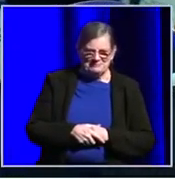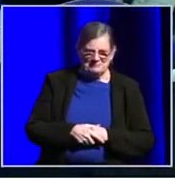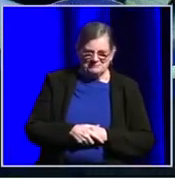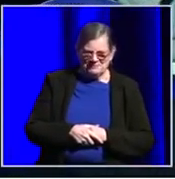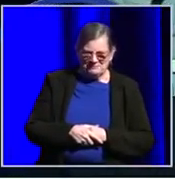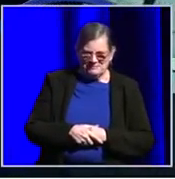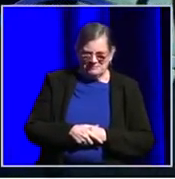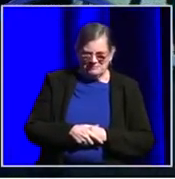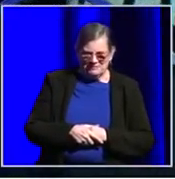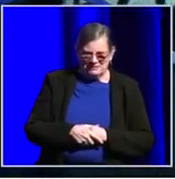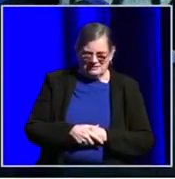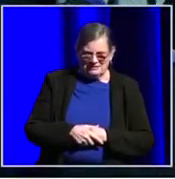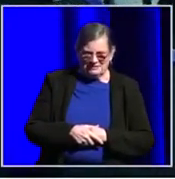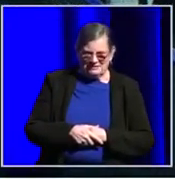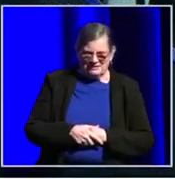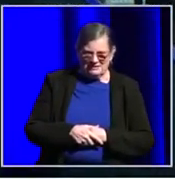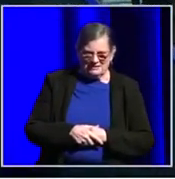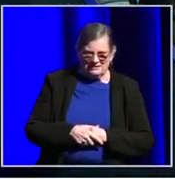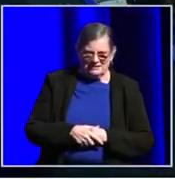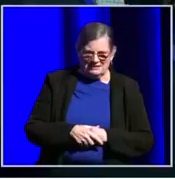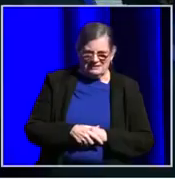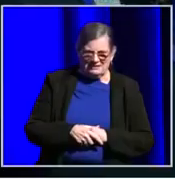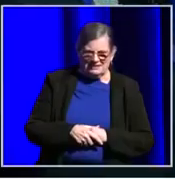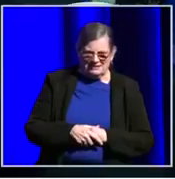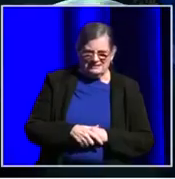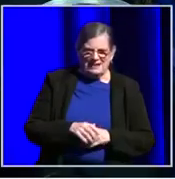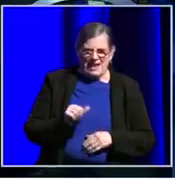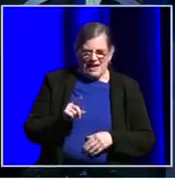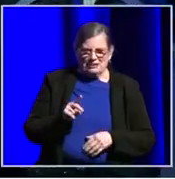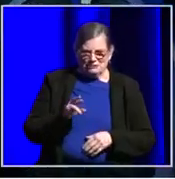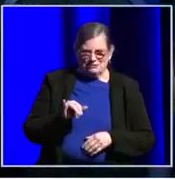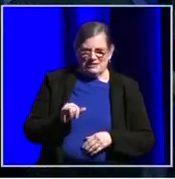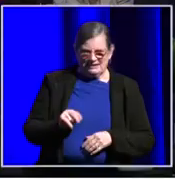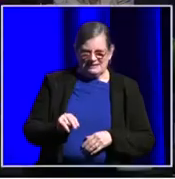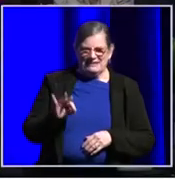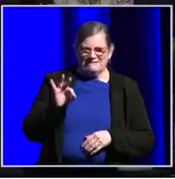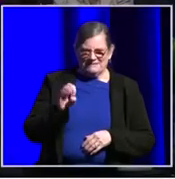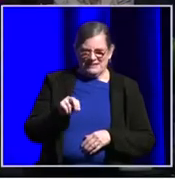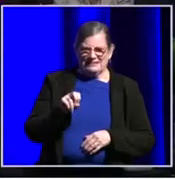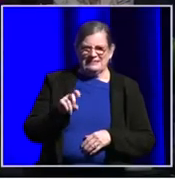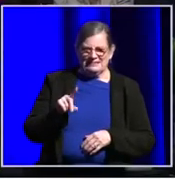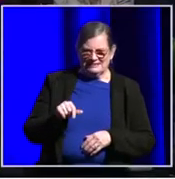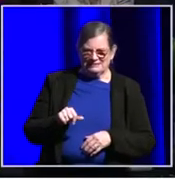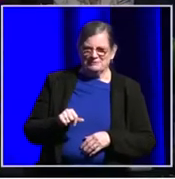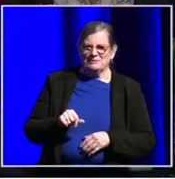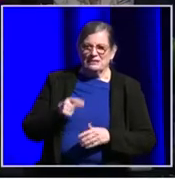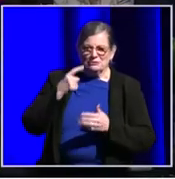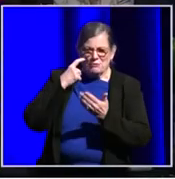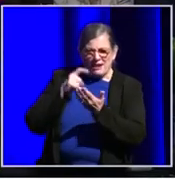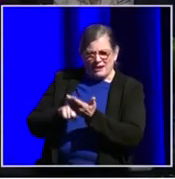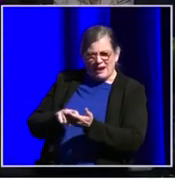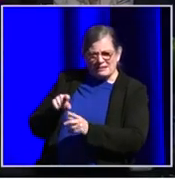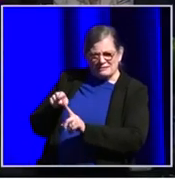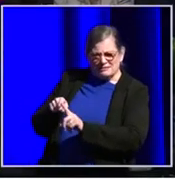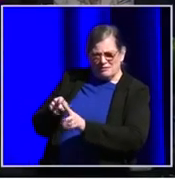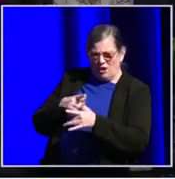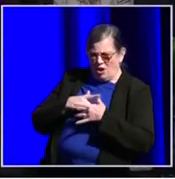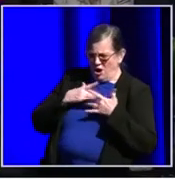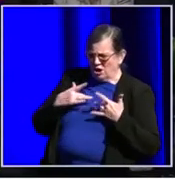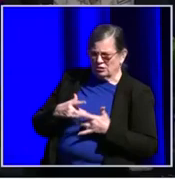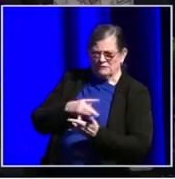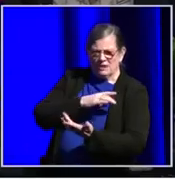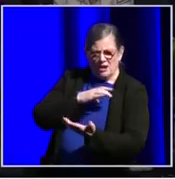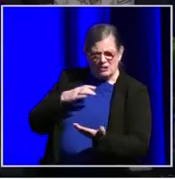And you know, can we take one more moment? You know, one person we should acknowledge who's not here, but we all have in our hearts, is Congressman Jamie